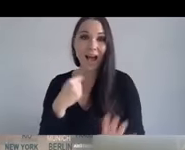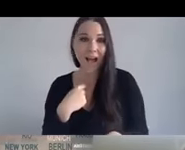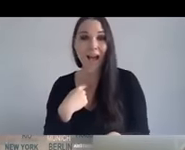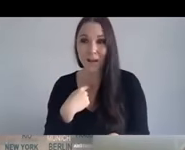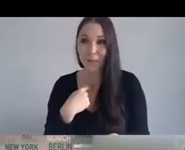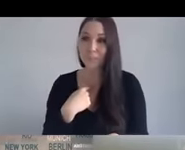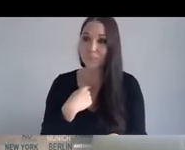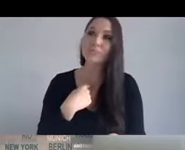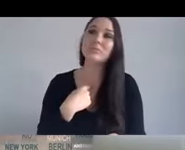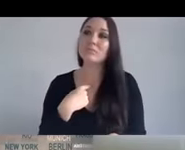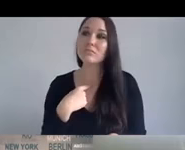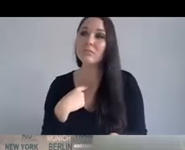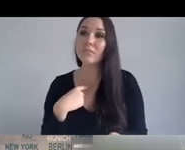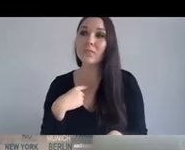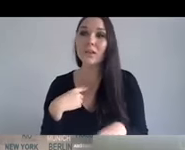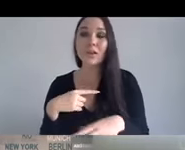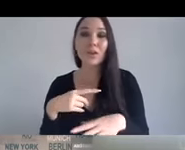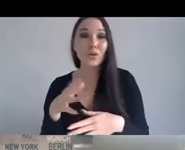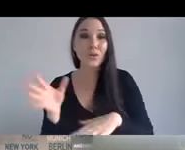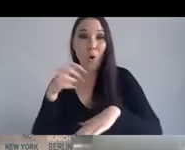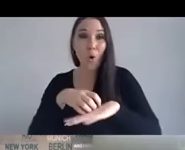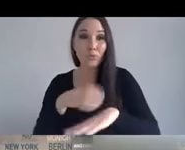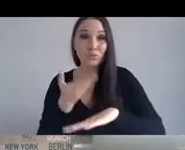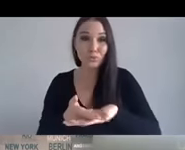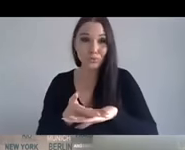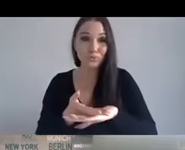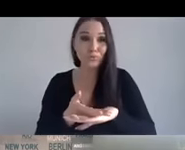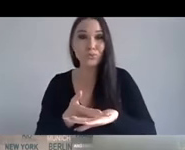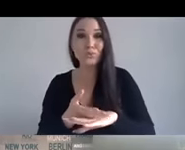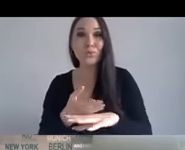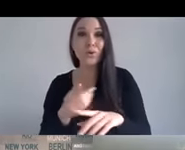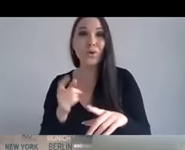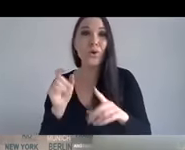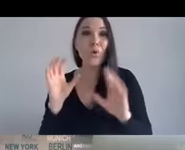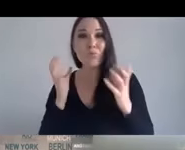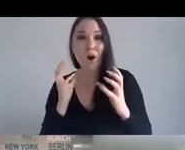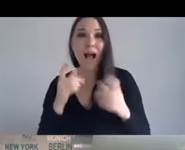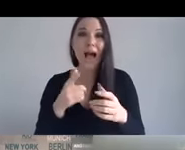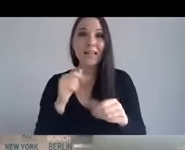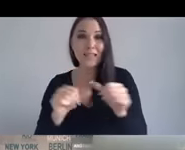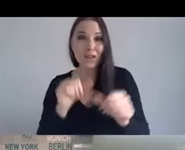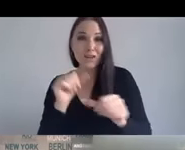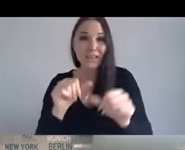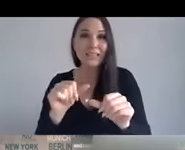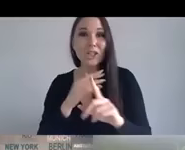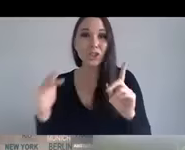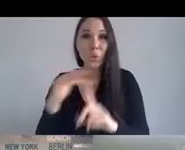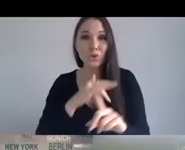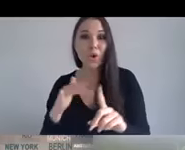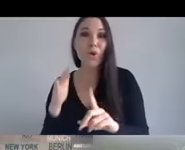Soda. I'm the host of the Computer Vision in Production podcast series and the Soda Social webinar series, Computer Vision in